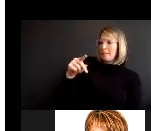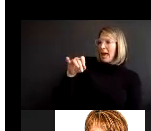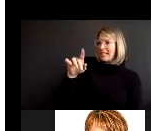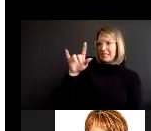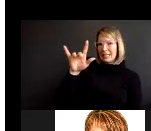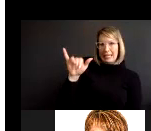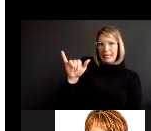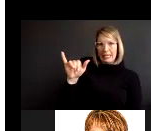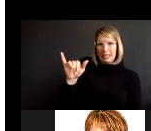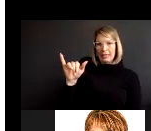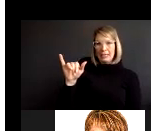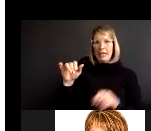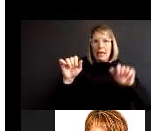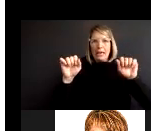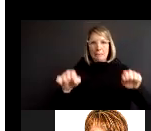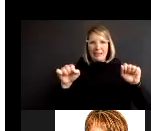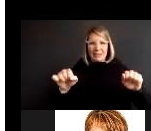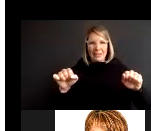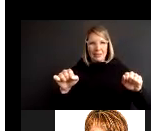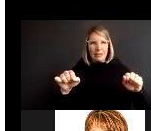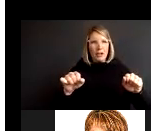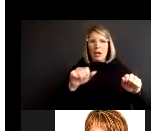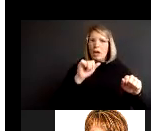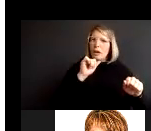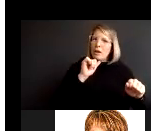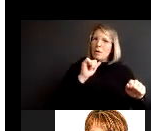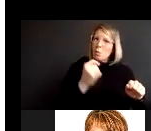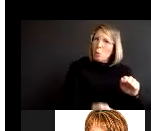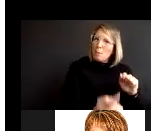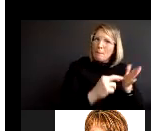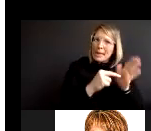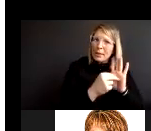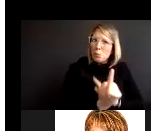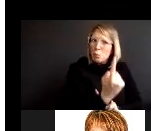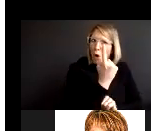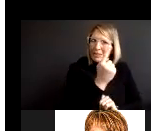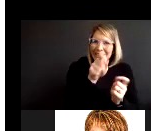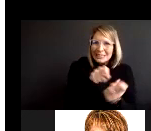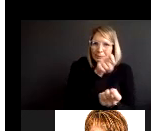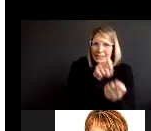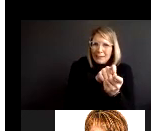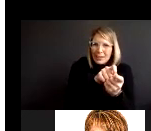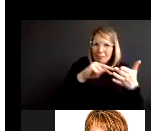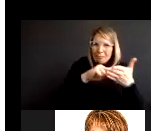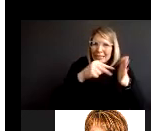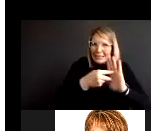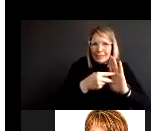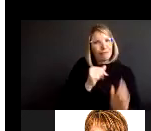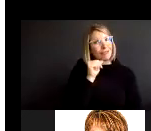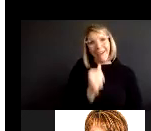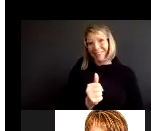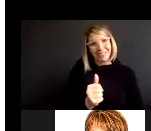there. It's not really concrete. There's a lot of things that can happen in our lives that influence